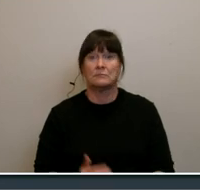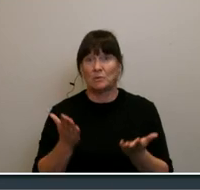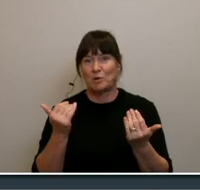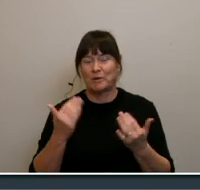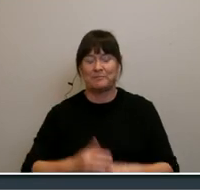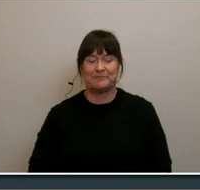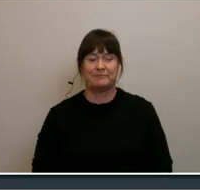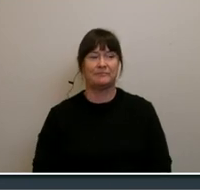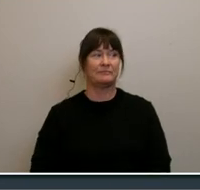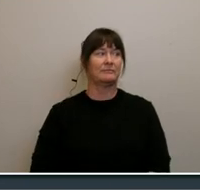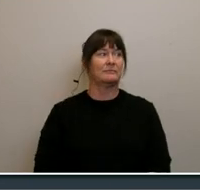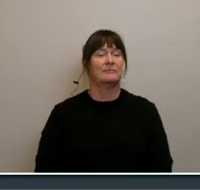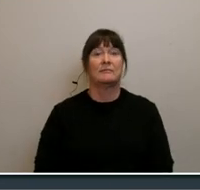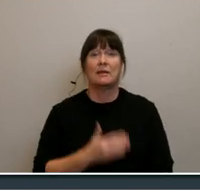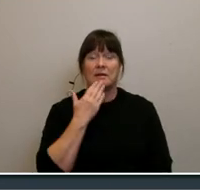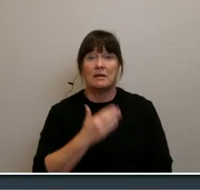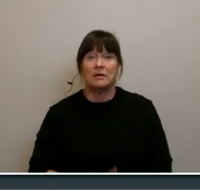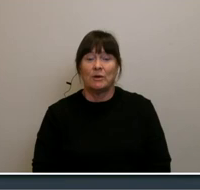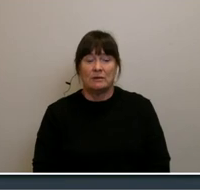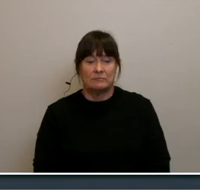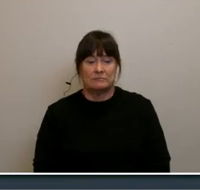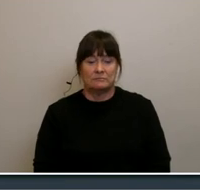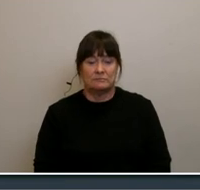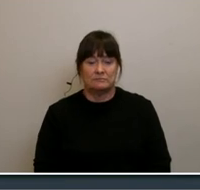Welcome, Gordon. Thank you.